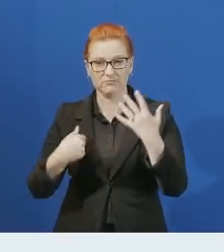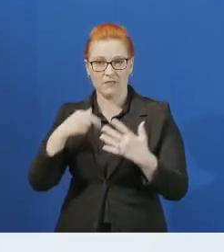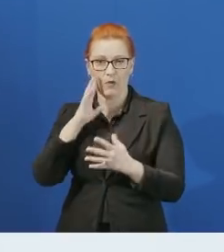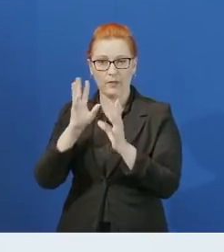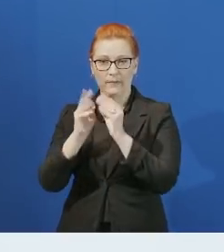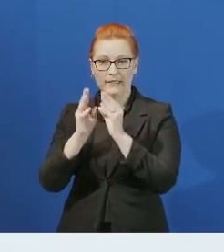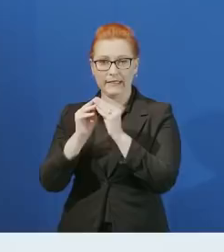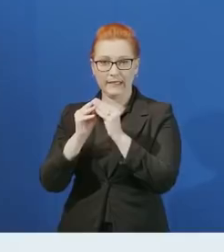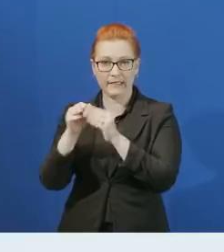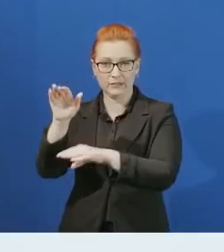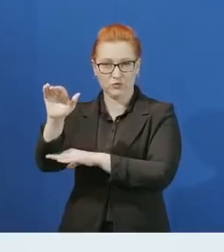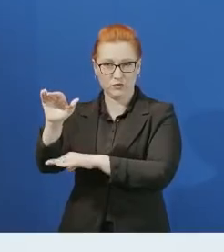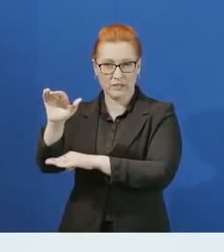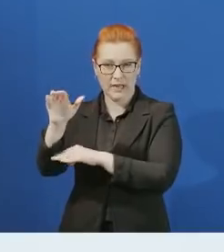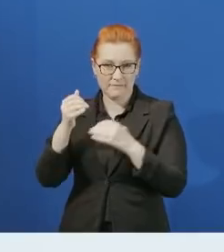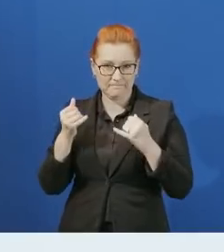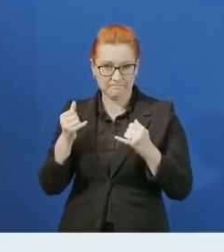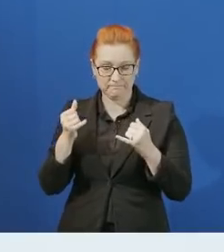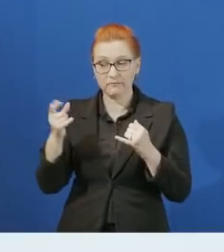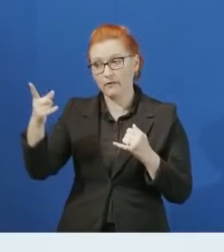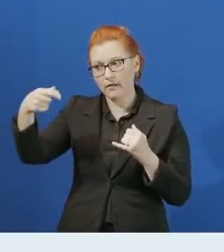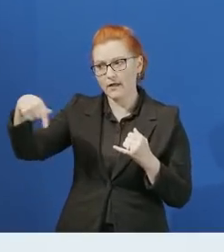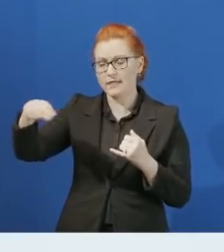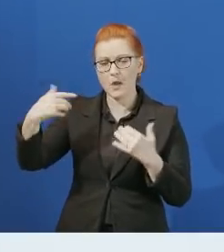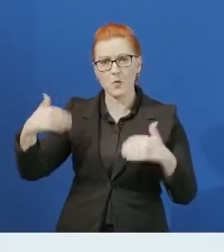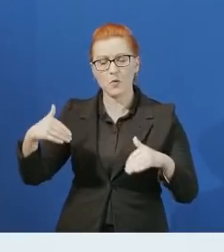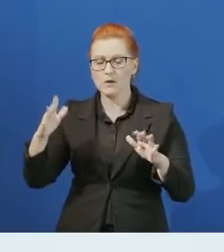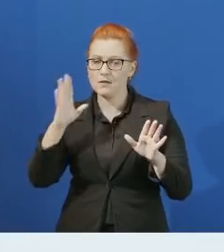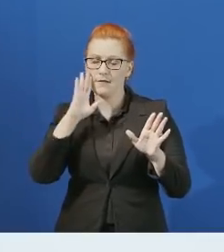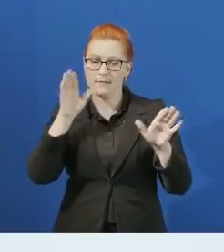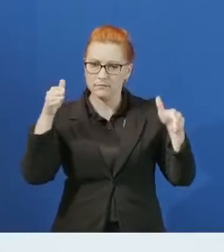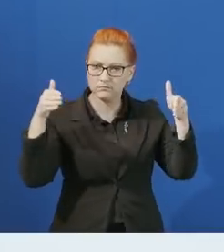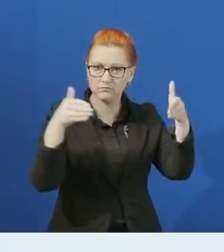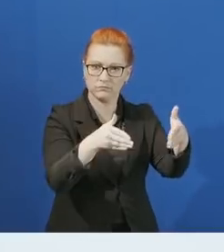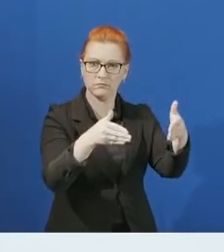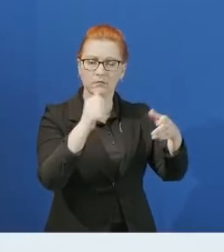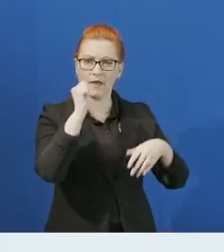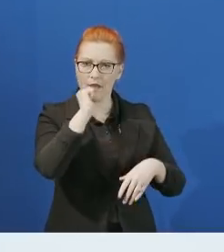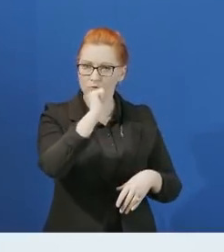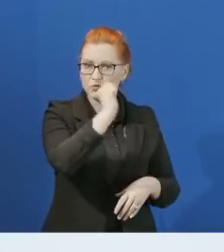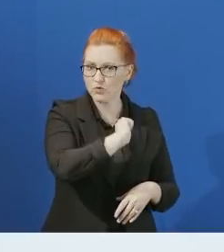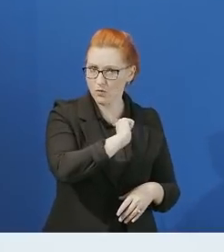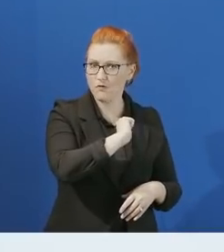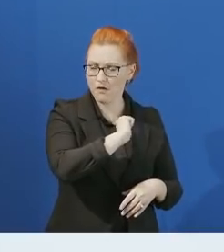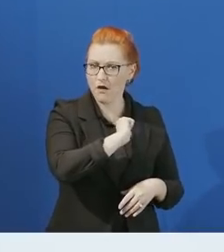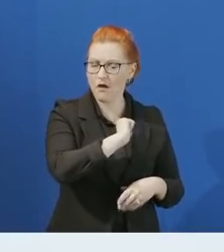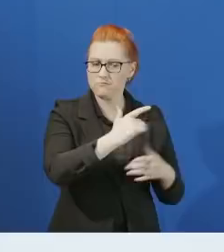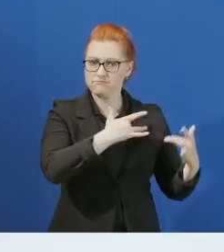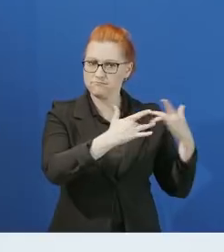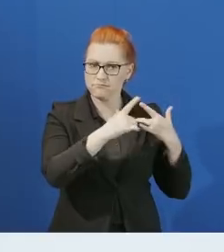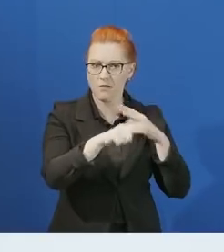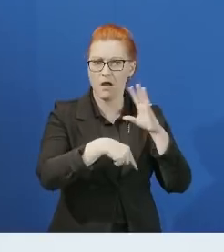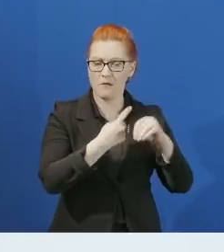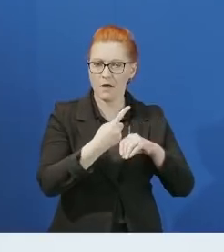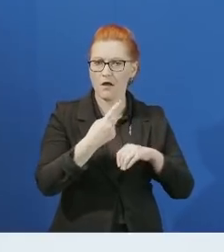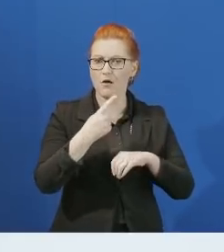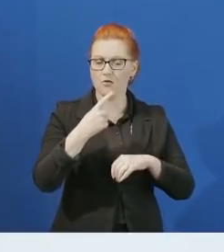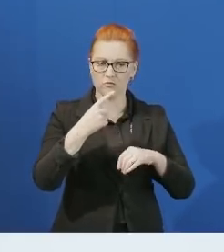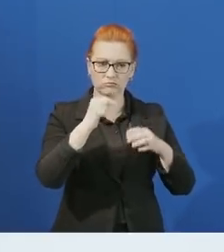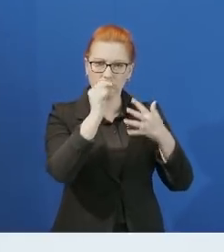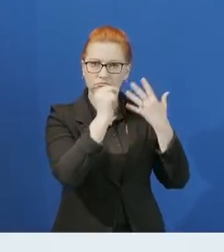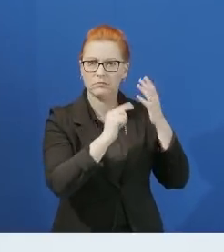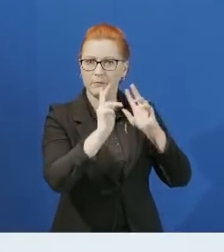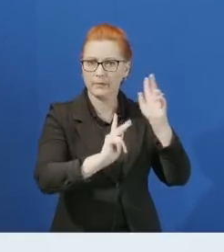evening, have given a real attention and focus on Arizona. We need that partnership